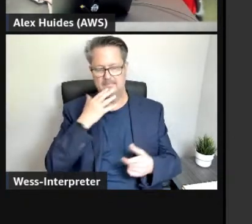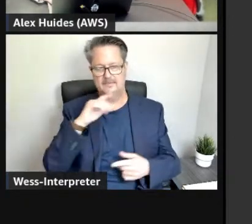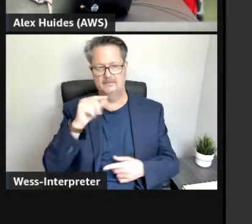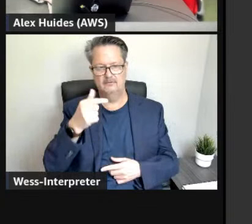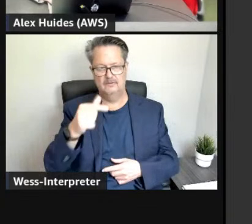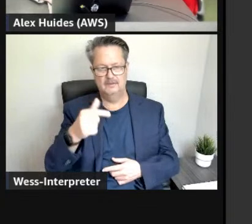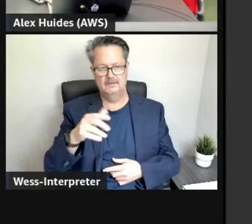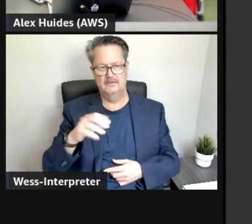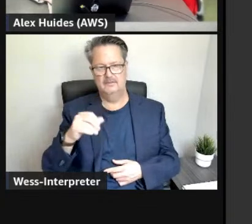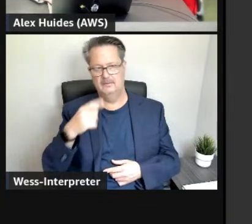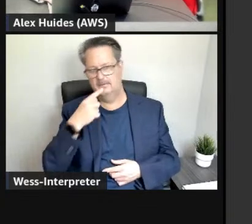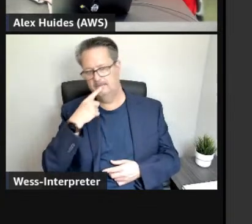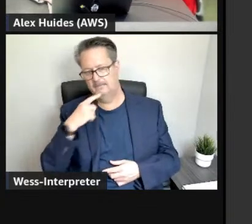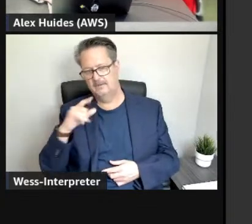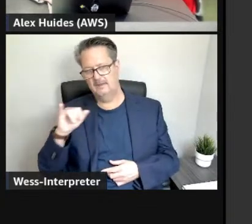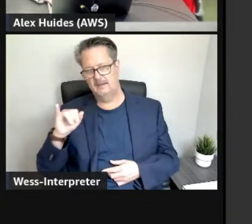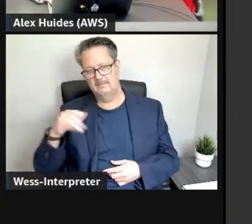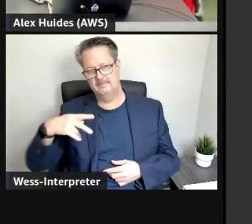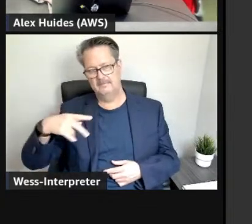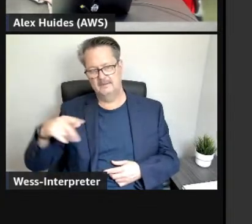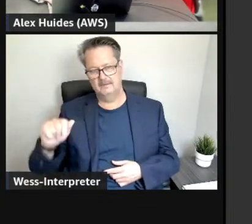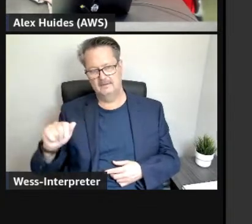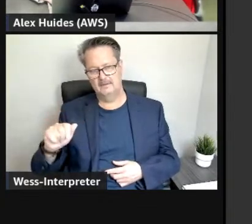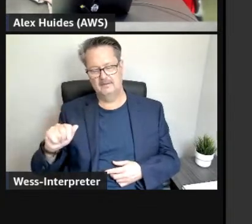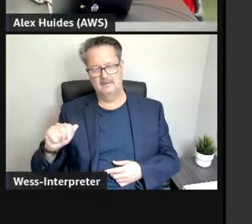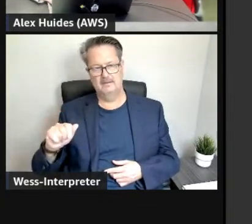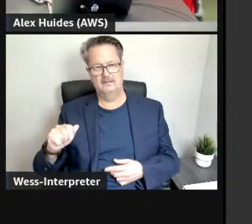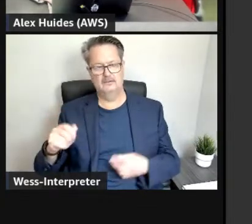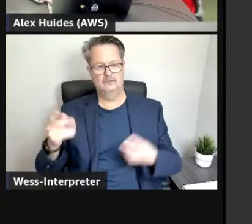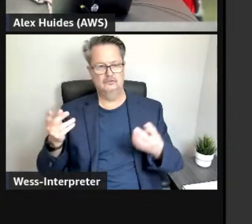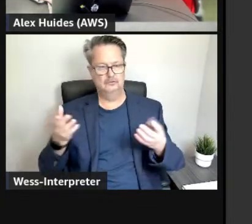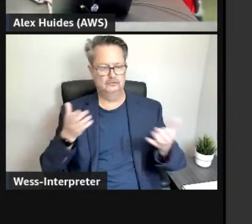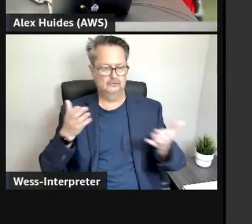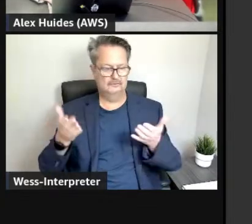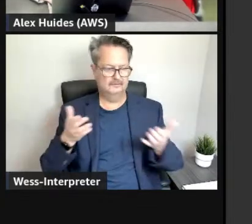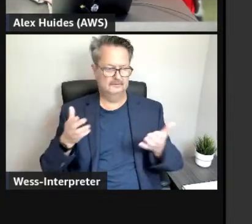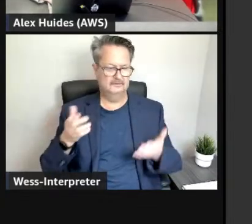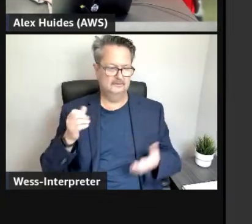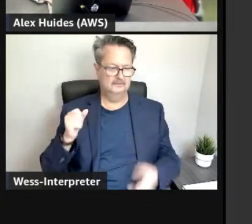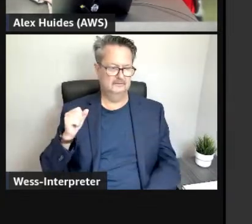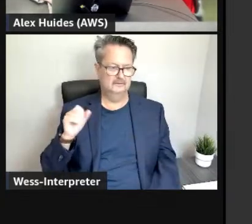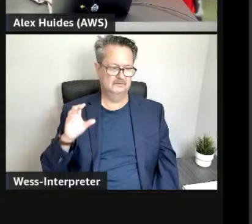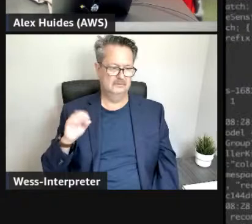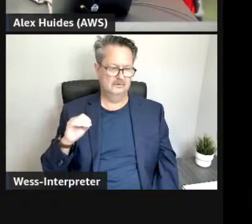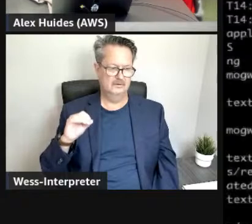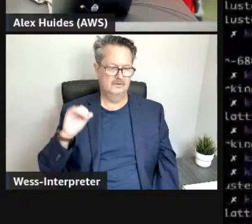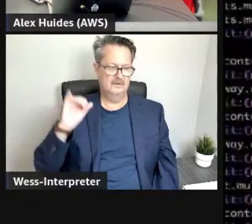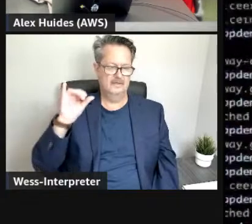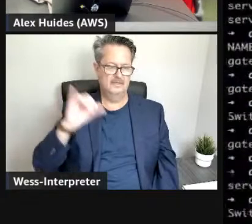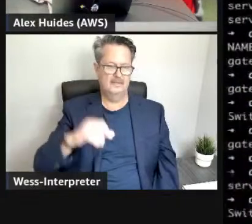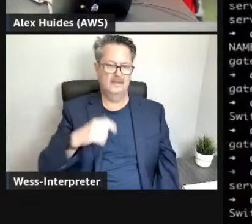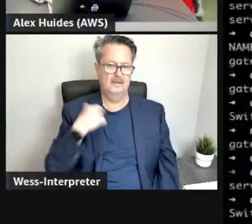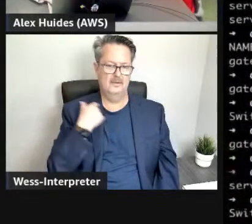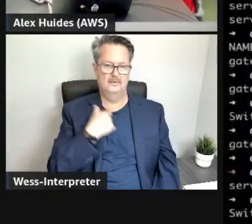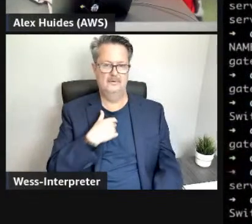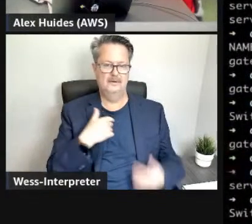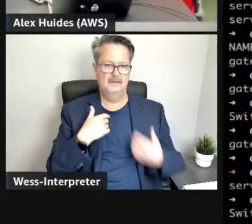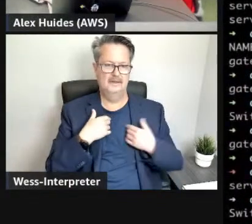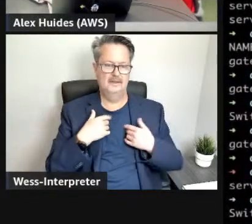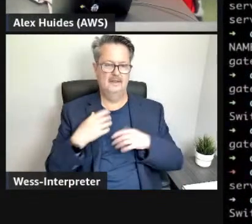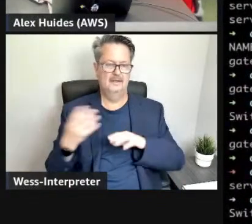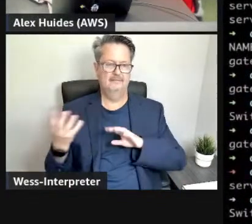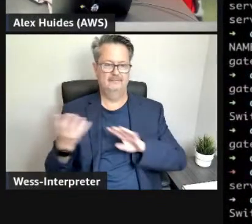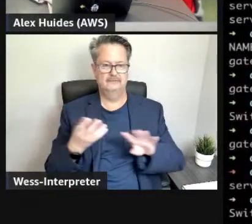and the red API service 50-50. So that we have the traffic splitted.